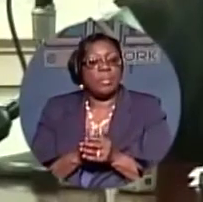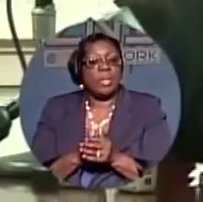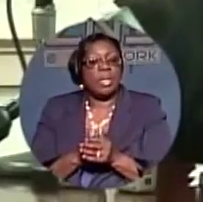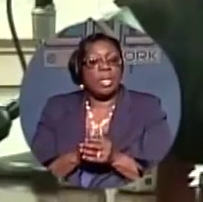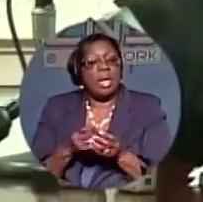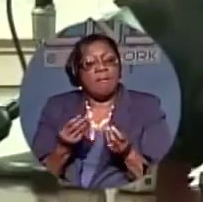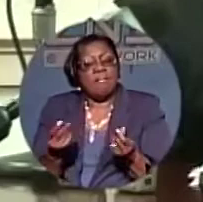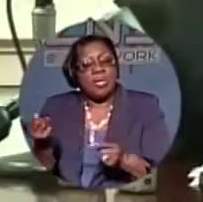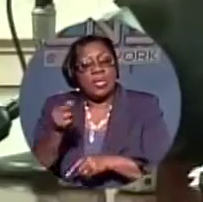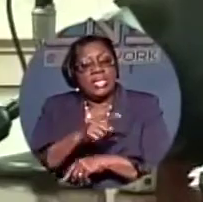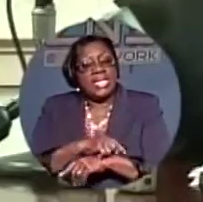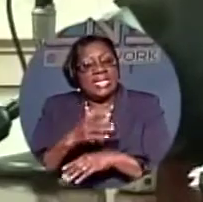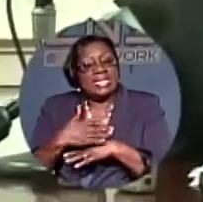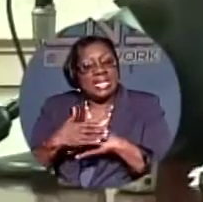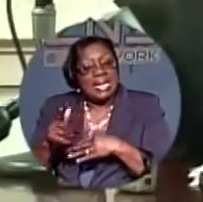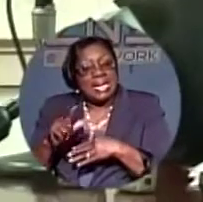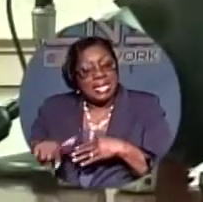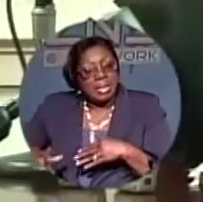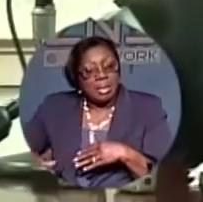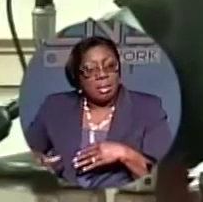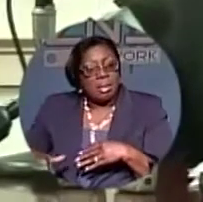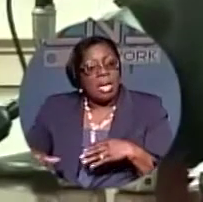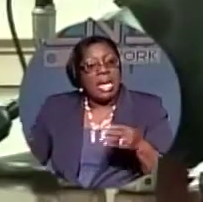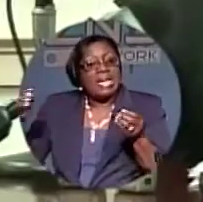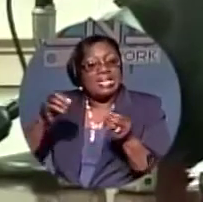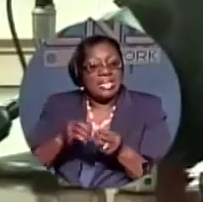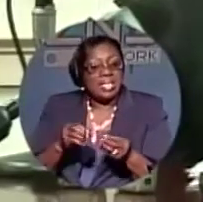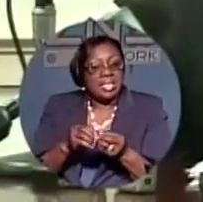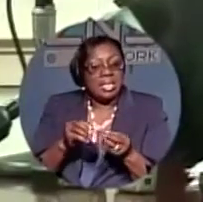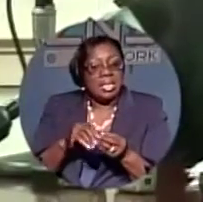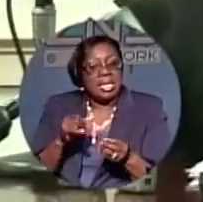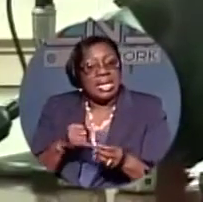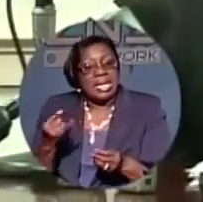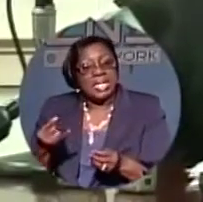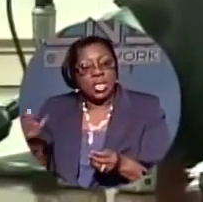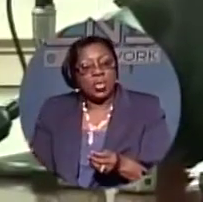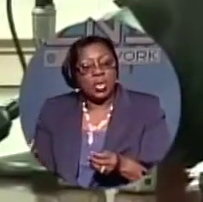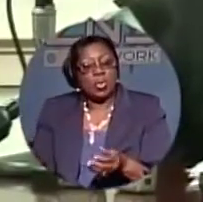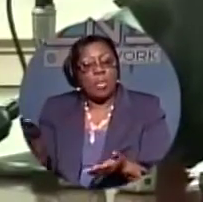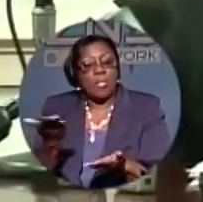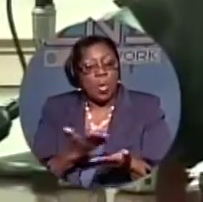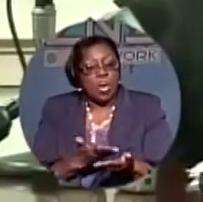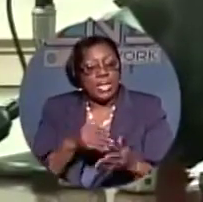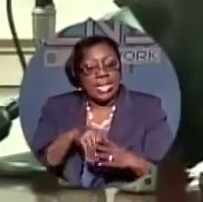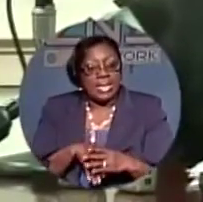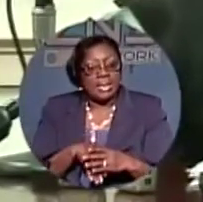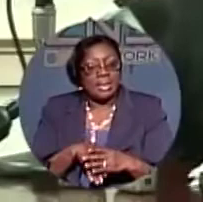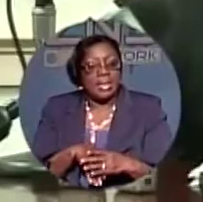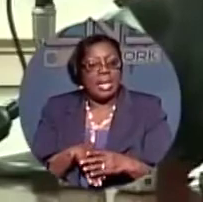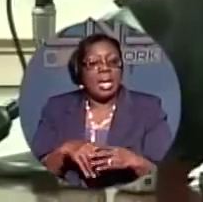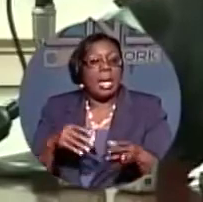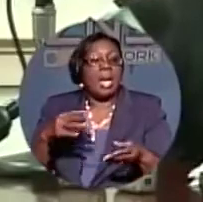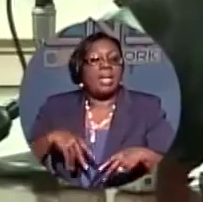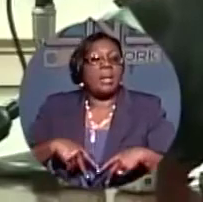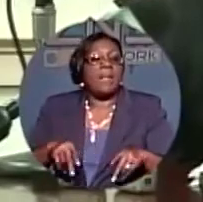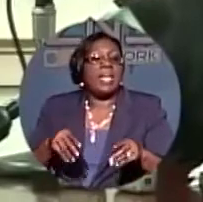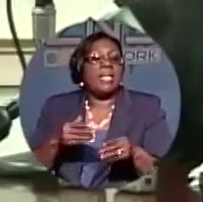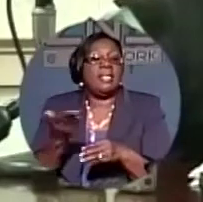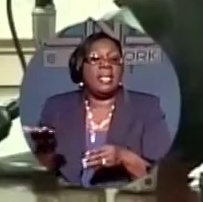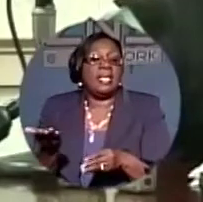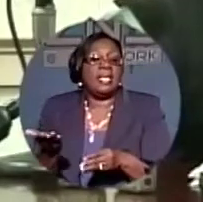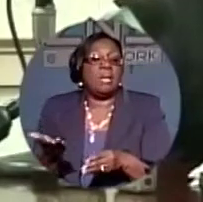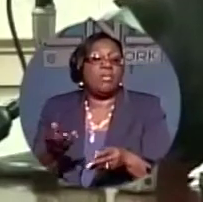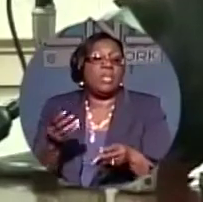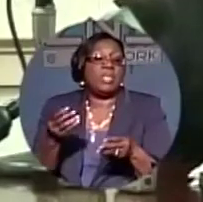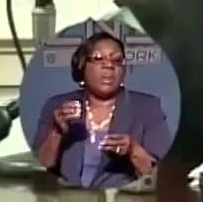days later, additional issues were brought to the fore. The main thing that was mentioned by the union